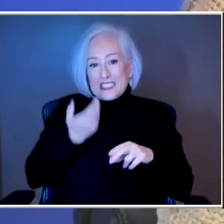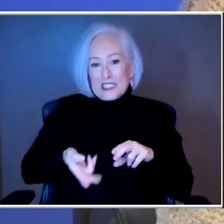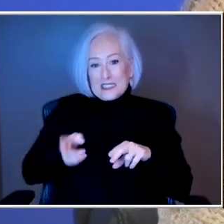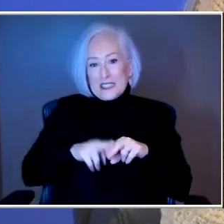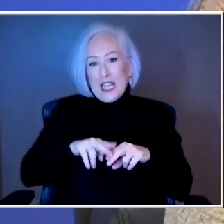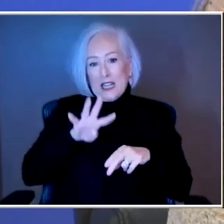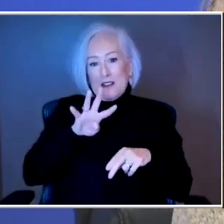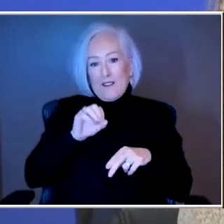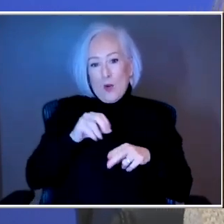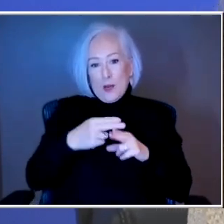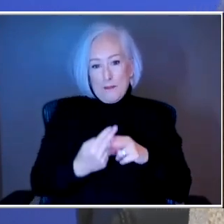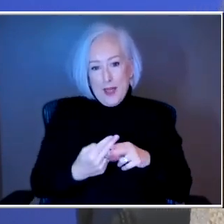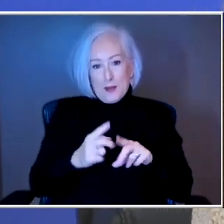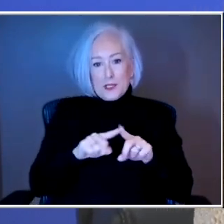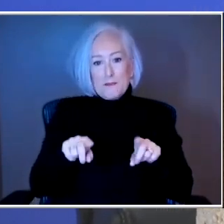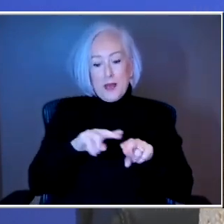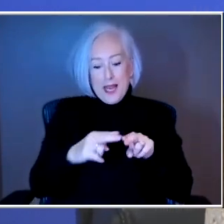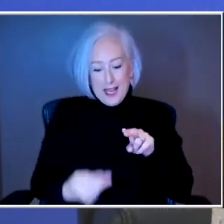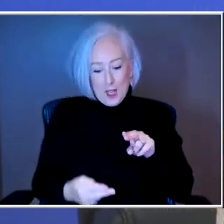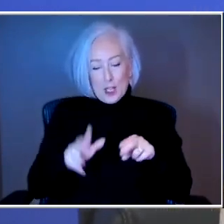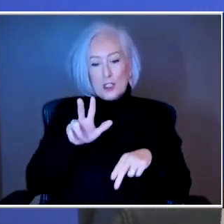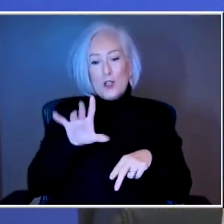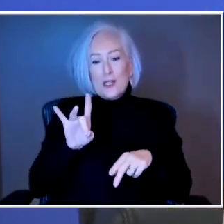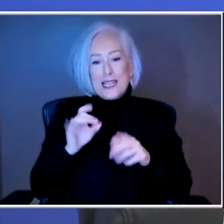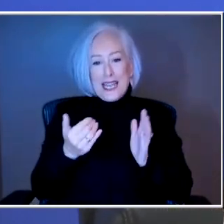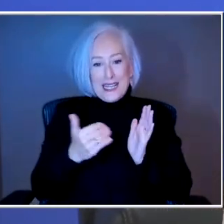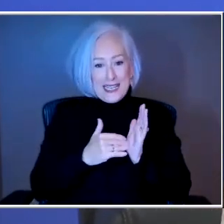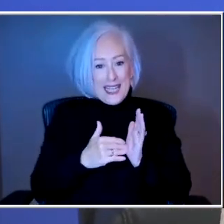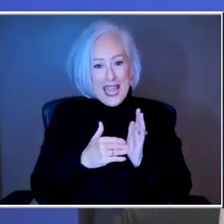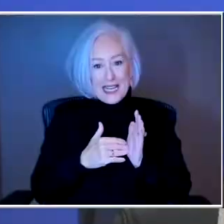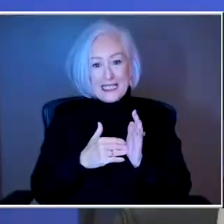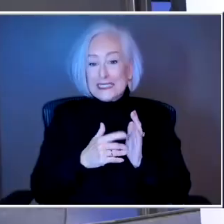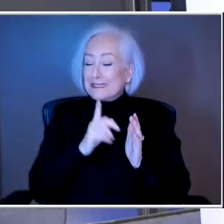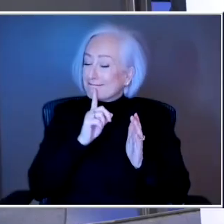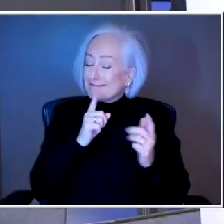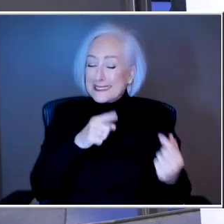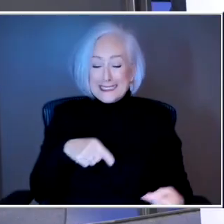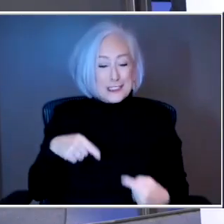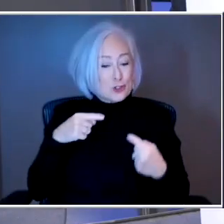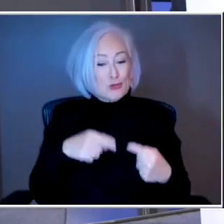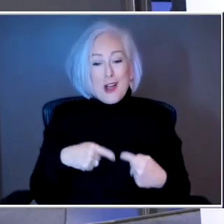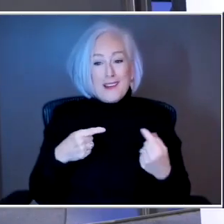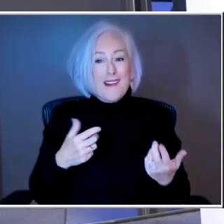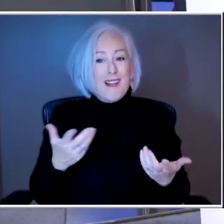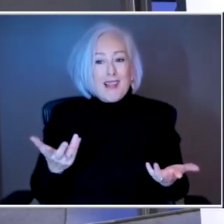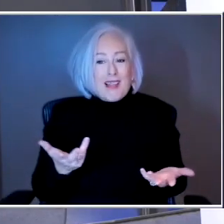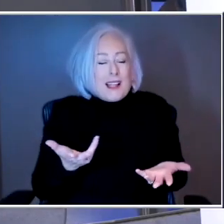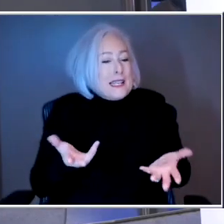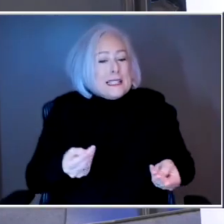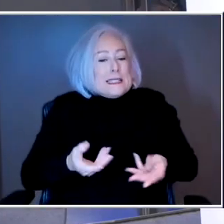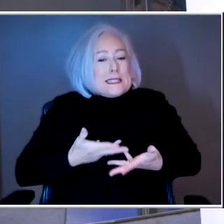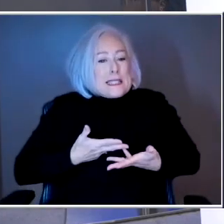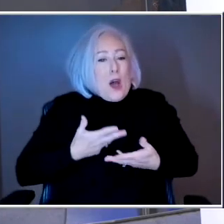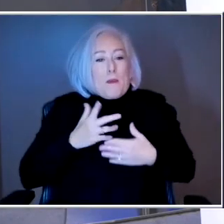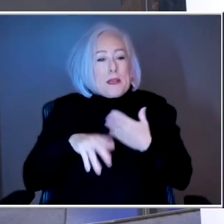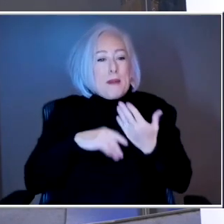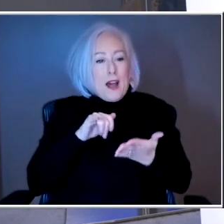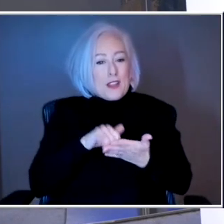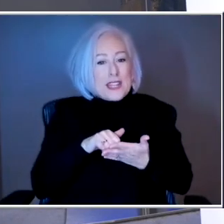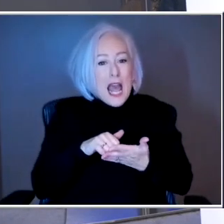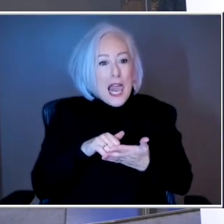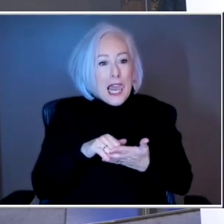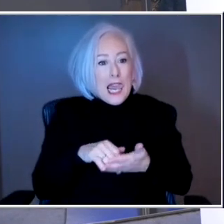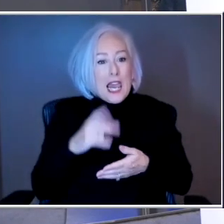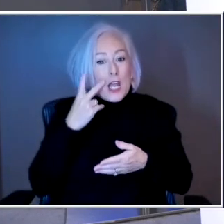lost 38. So it's a struggle. Tell us about that. I want to hear more about, you start to see yourself creep back